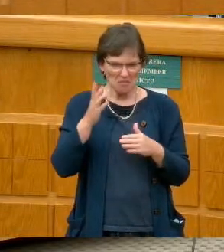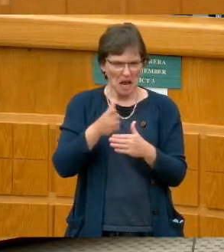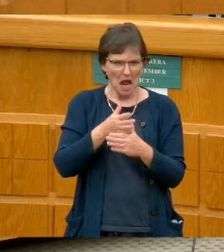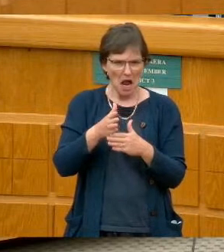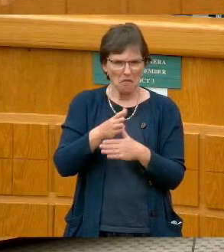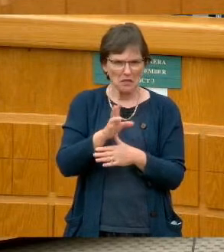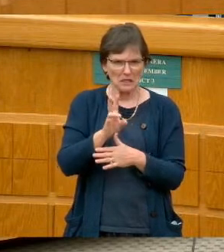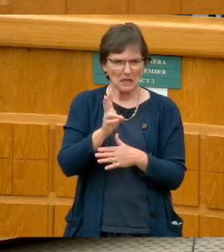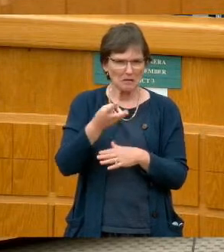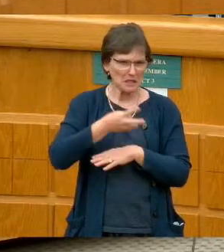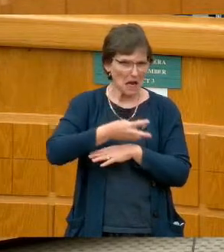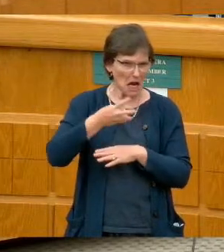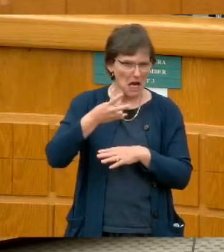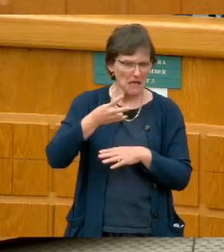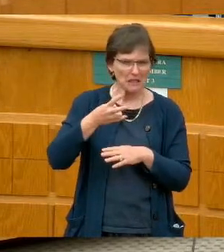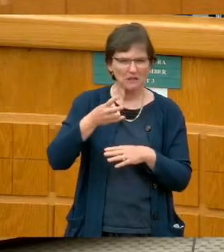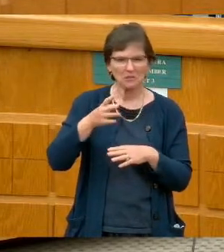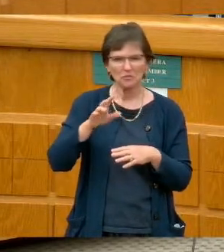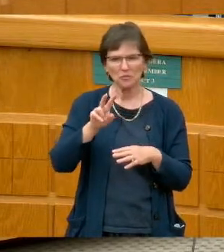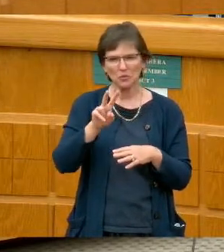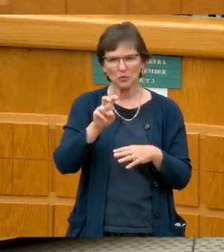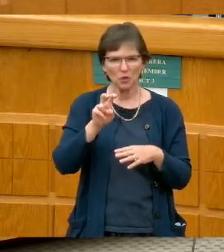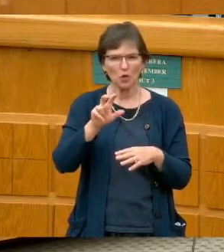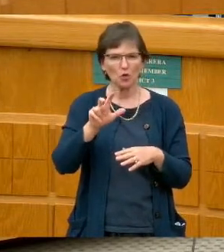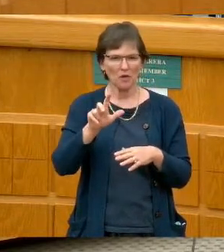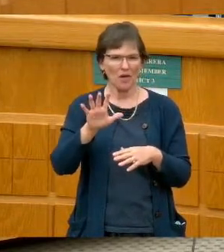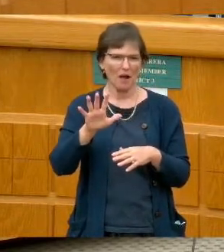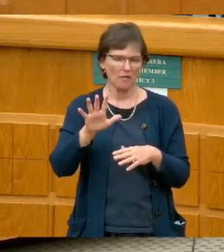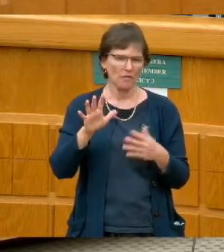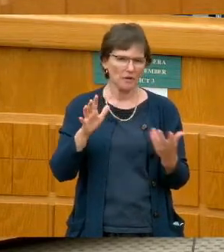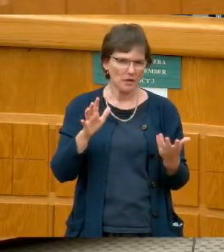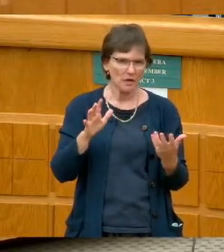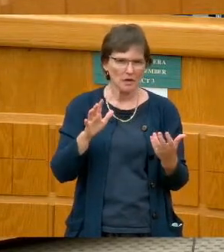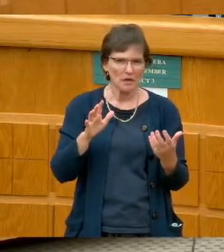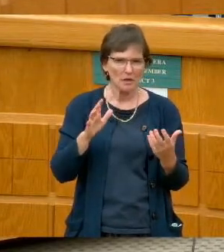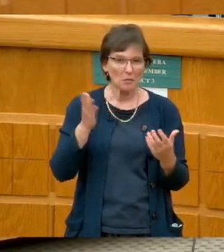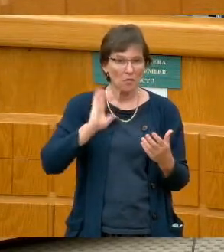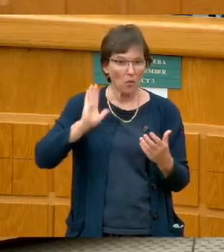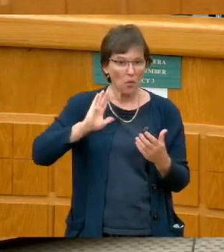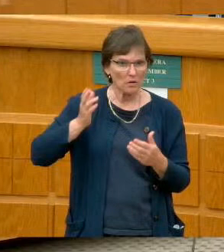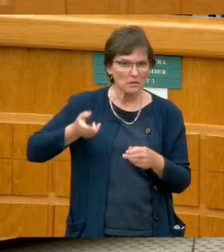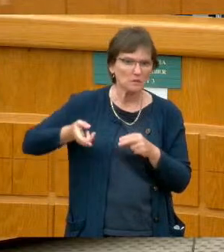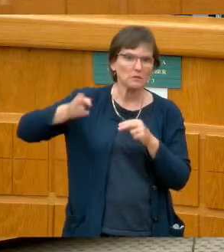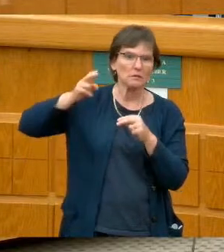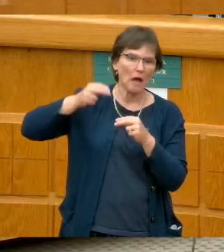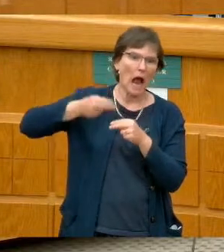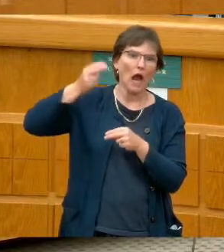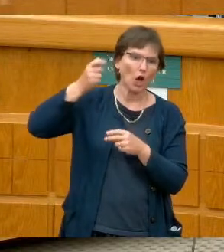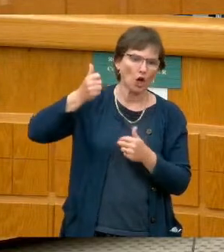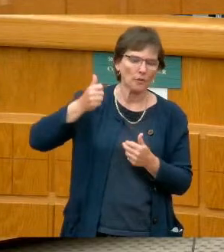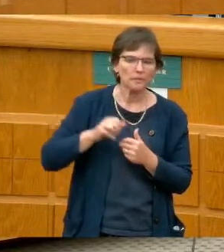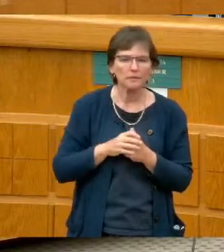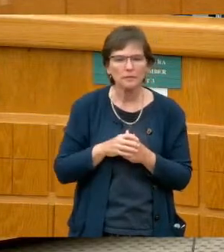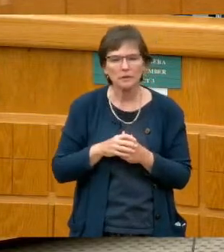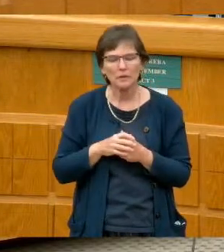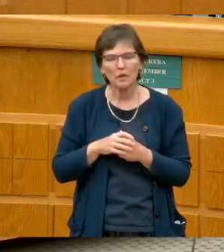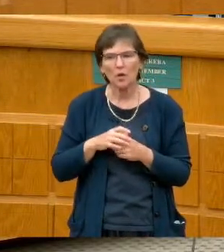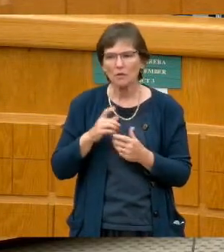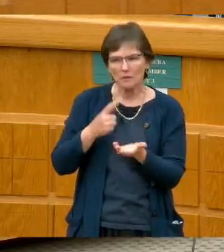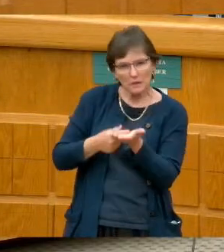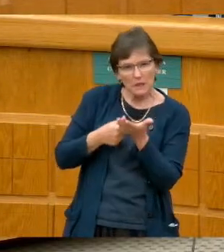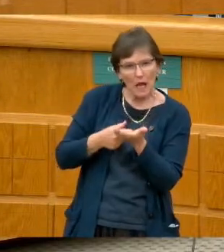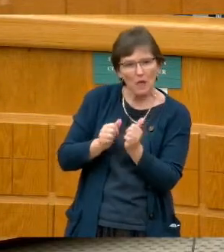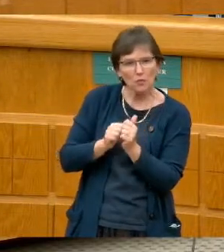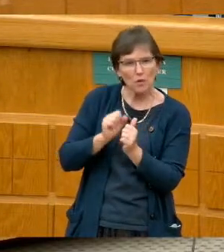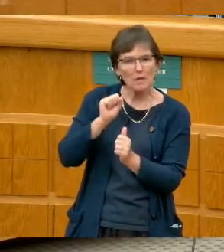225. It's been higher in the past, but hopefully that it helps to explain some of those data drops. We have talked to the state, that's the state